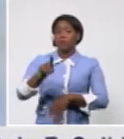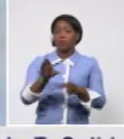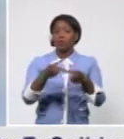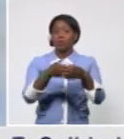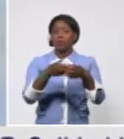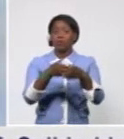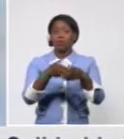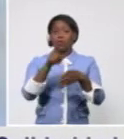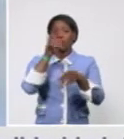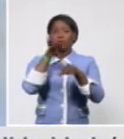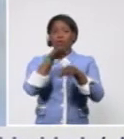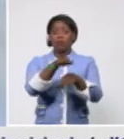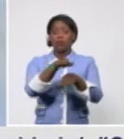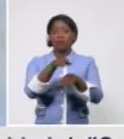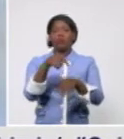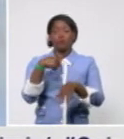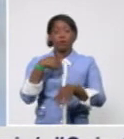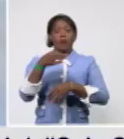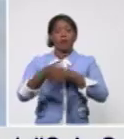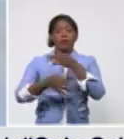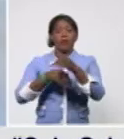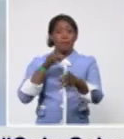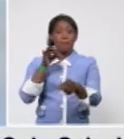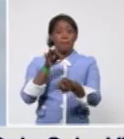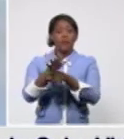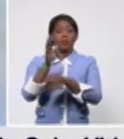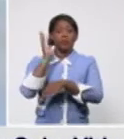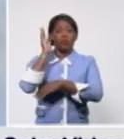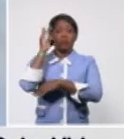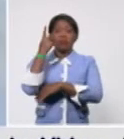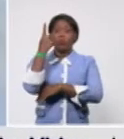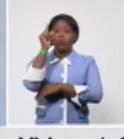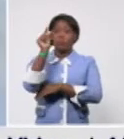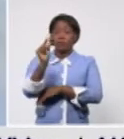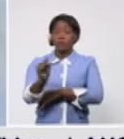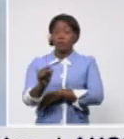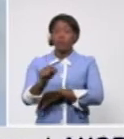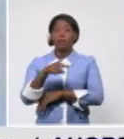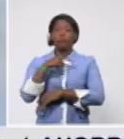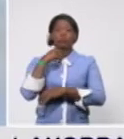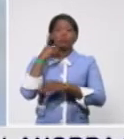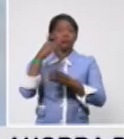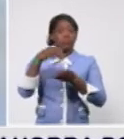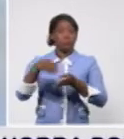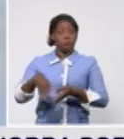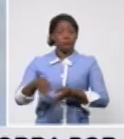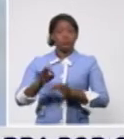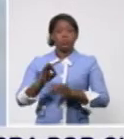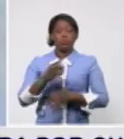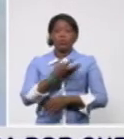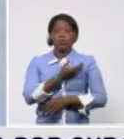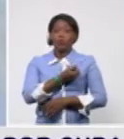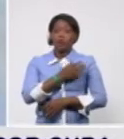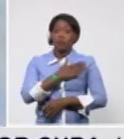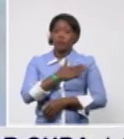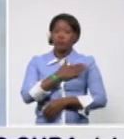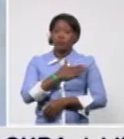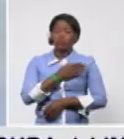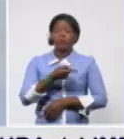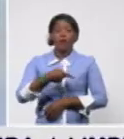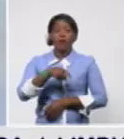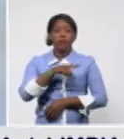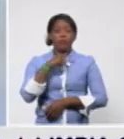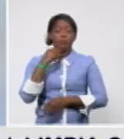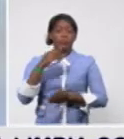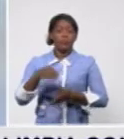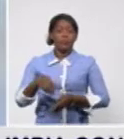Yesterday, unfortunately, one COVID-19 related death occurred in the country. This